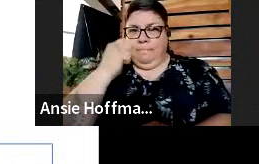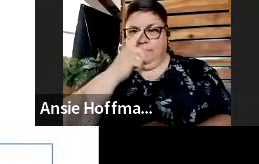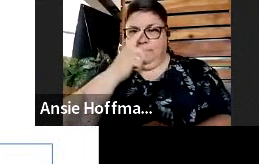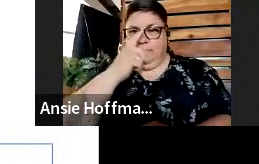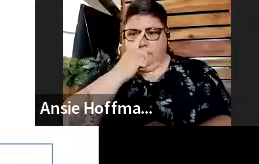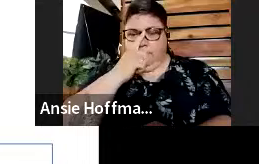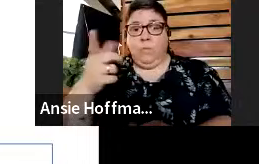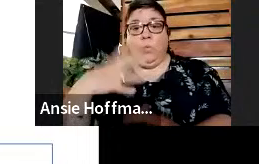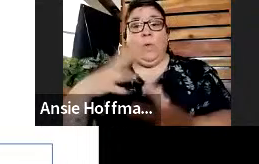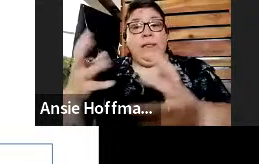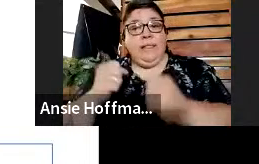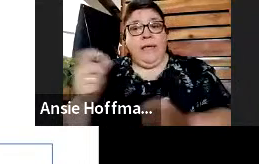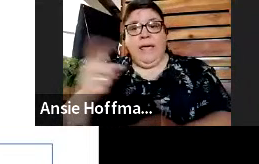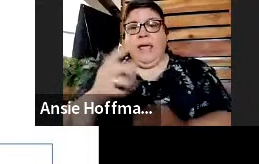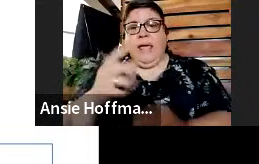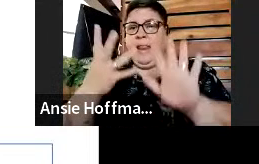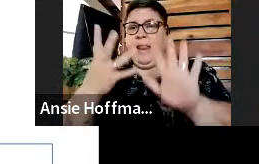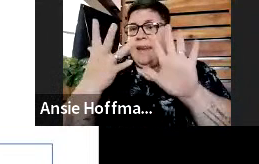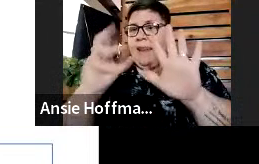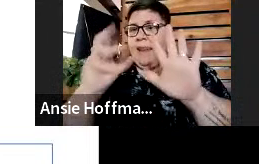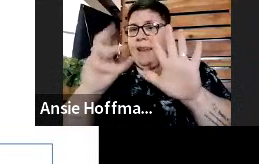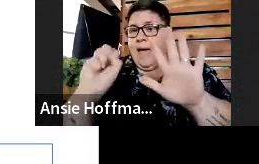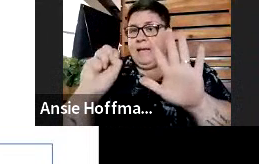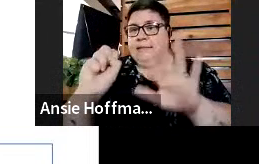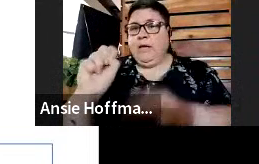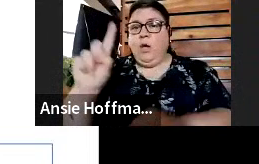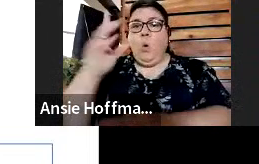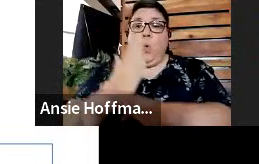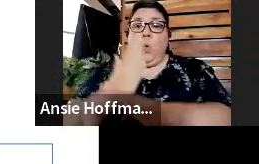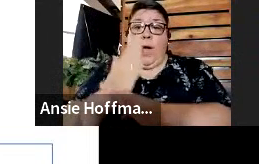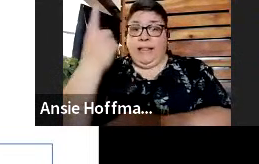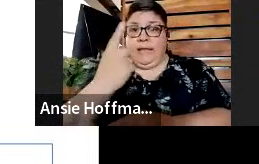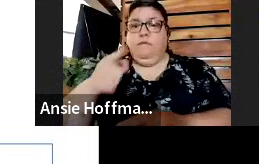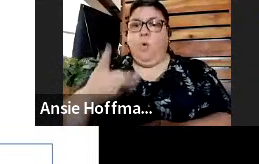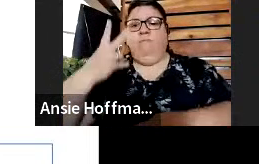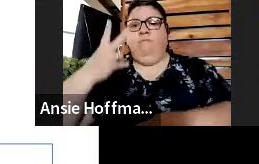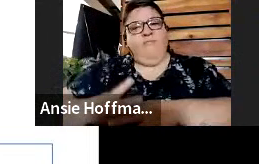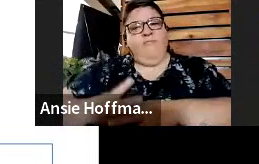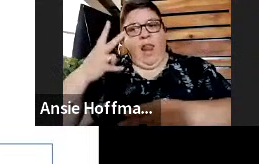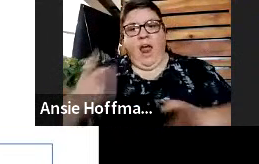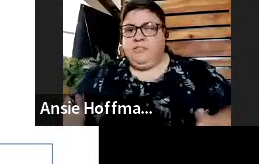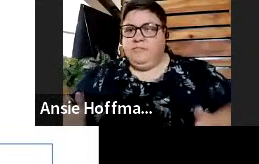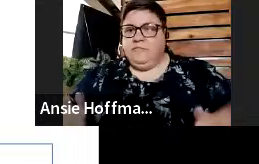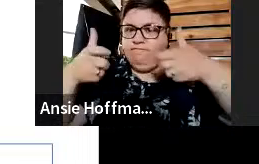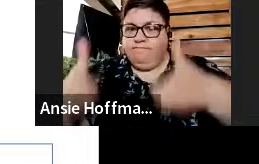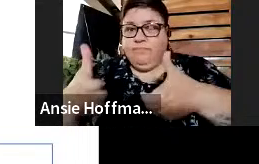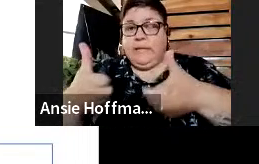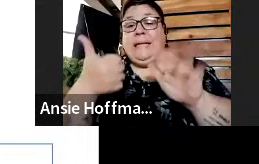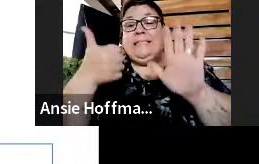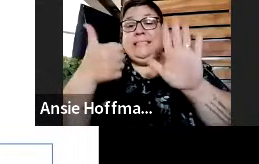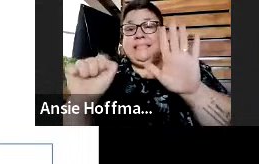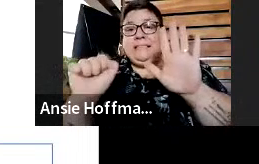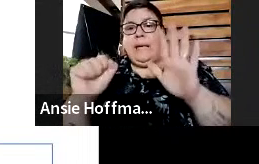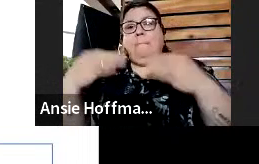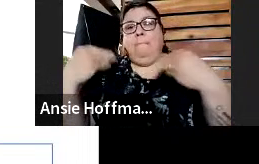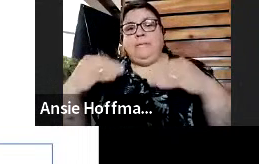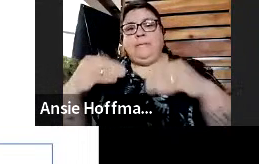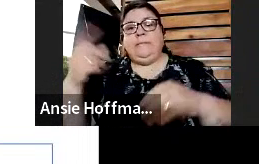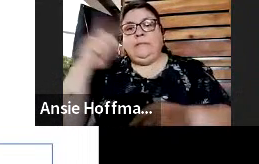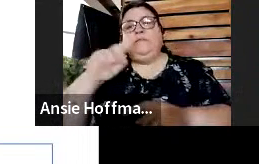us 90 working days to finalize. It will take us 60 business days for an appeals